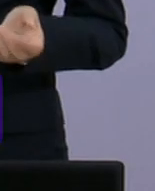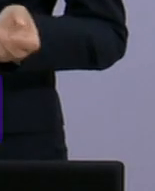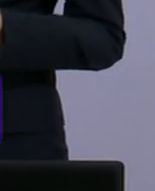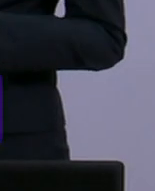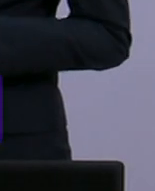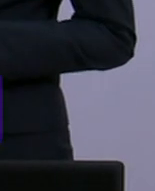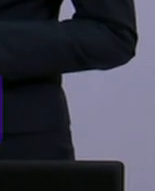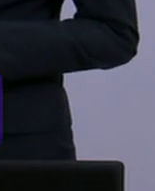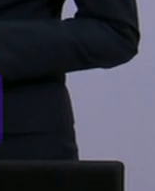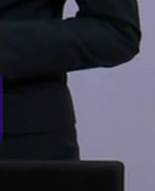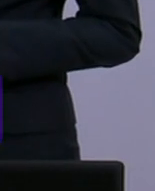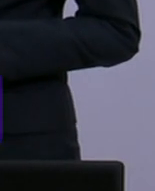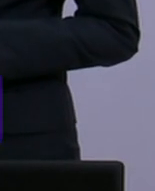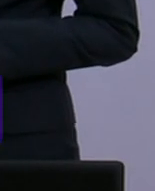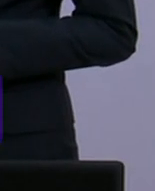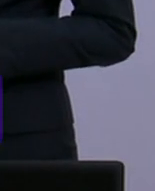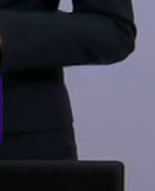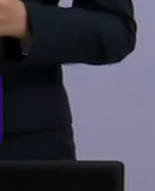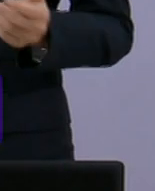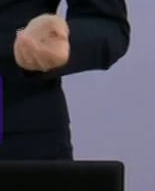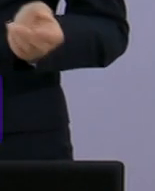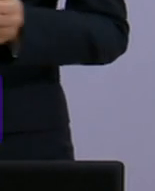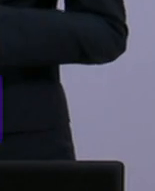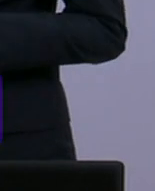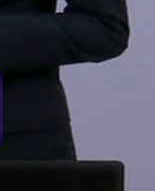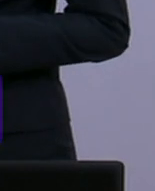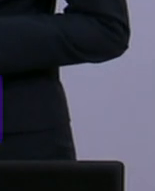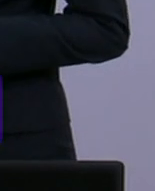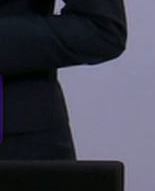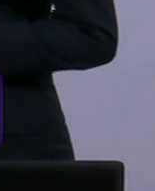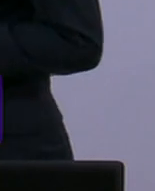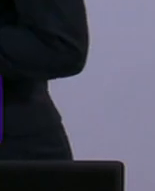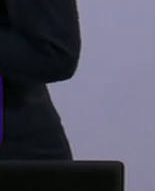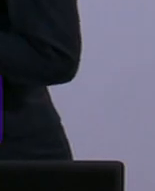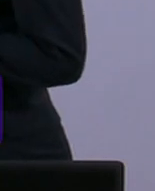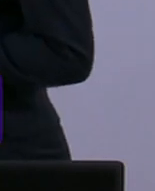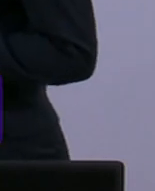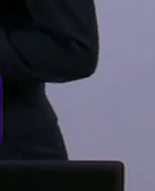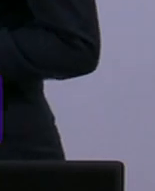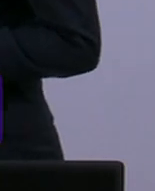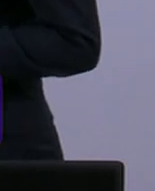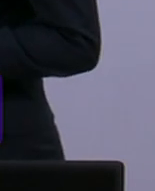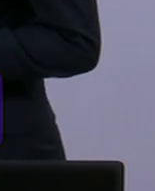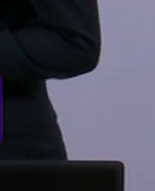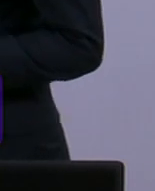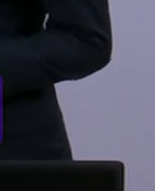Are you ready to check? Let's check together.